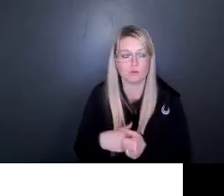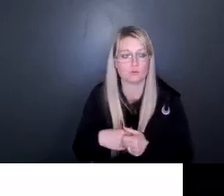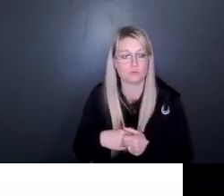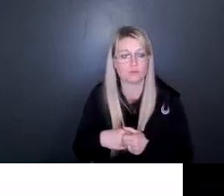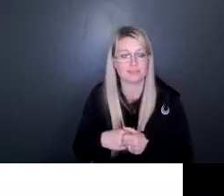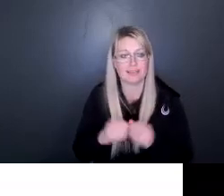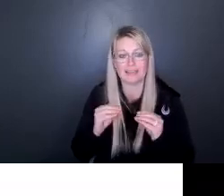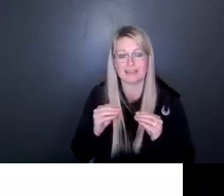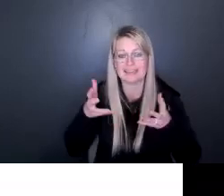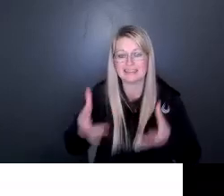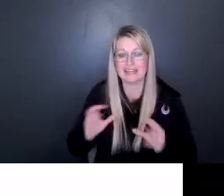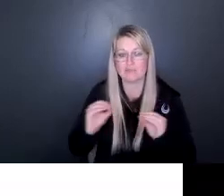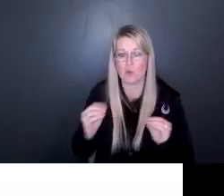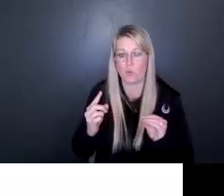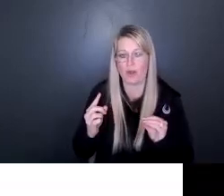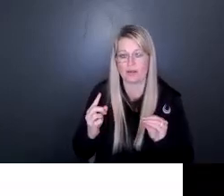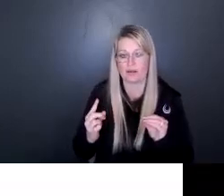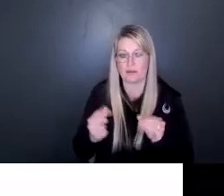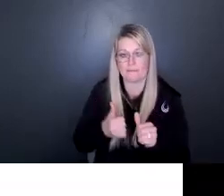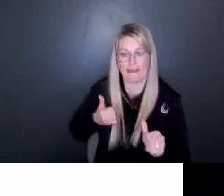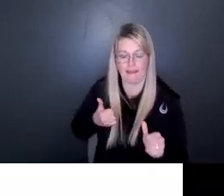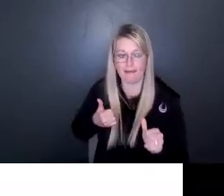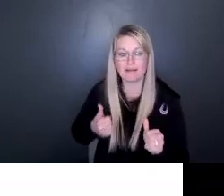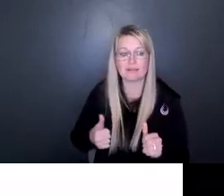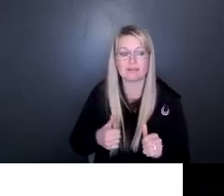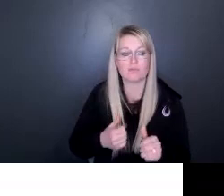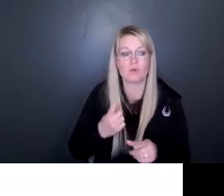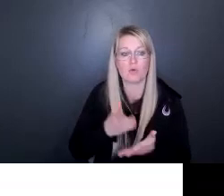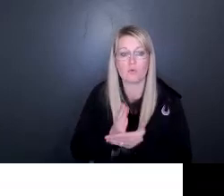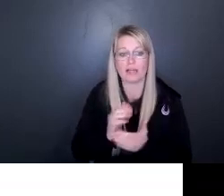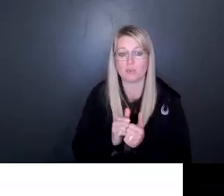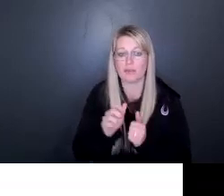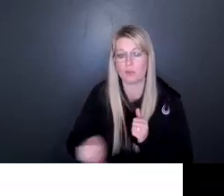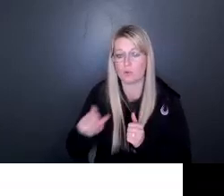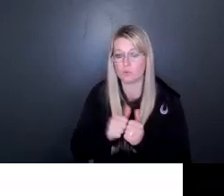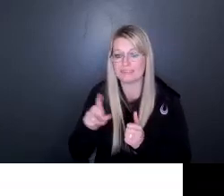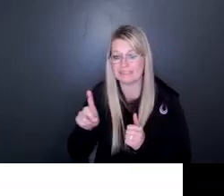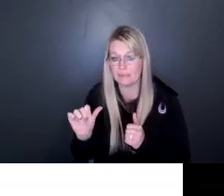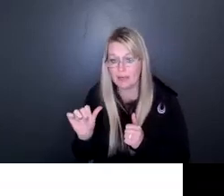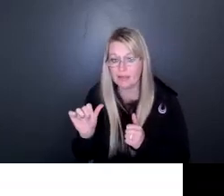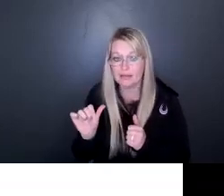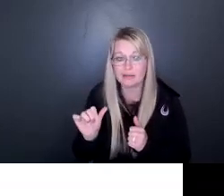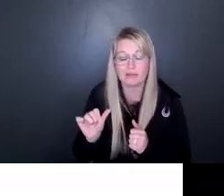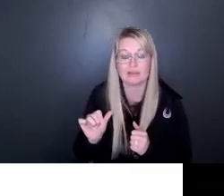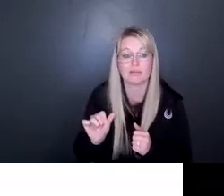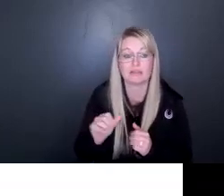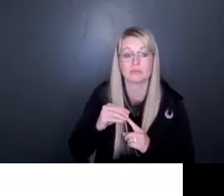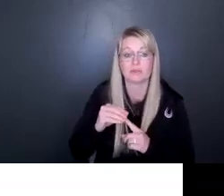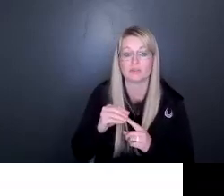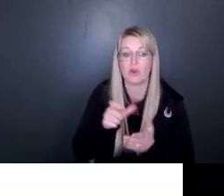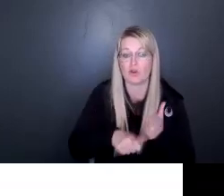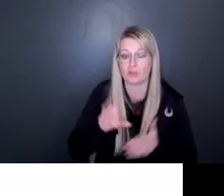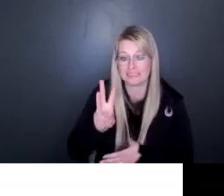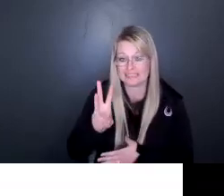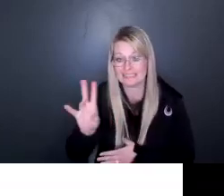one behind, the UN Convention on the Rights of Persons with Disabilities, UNCRPD, especially Articles 6,